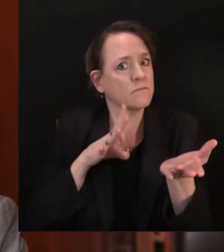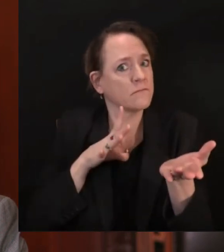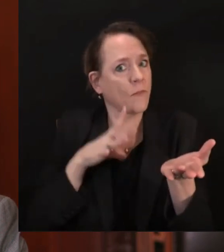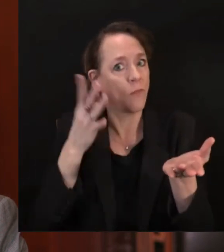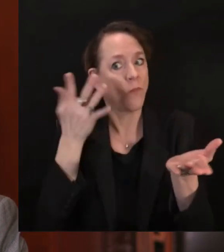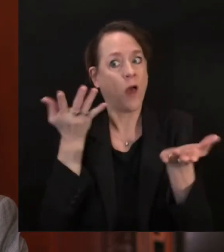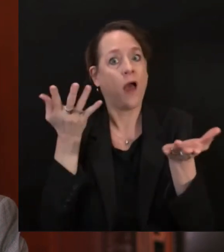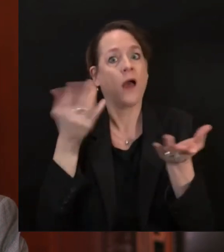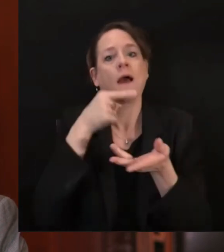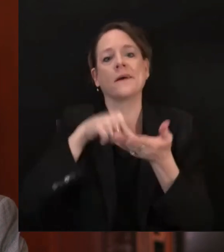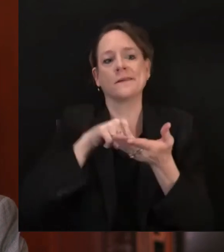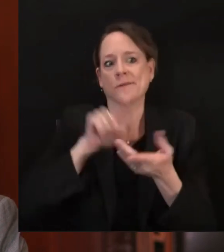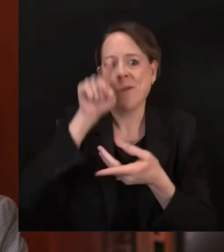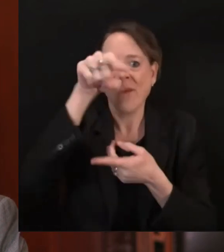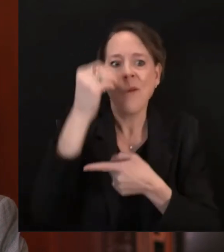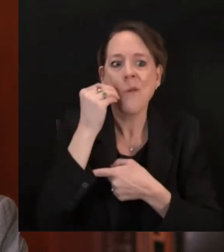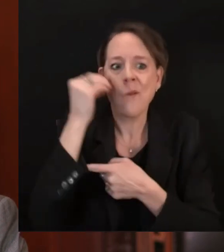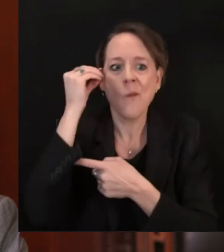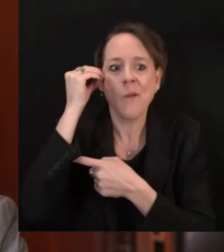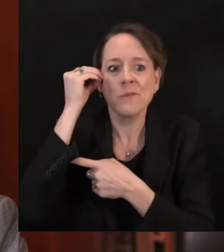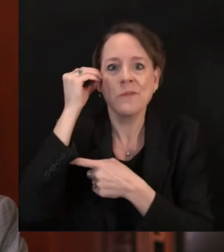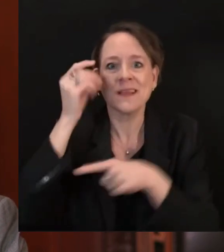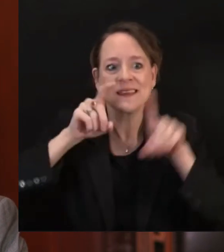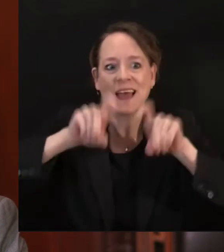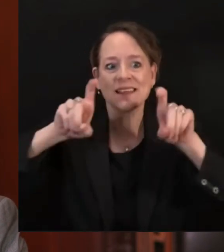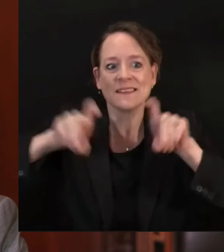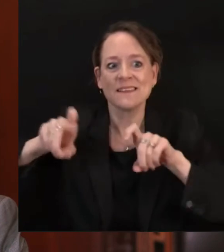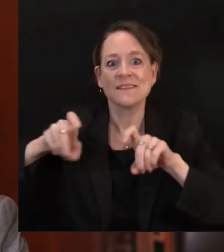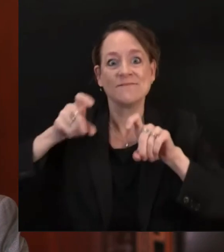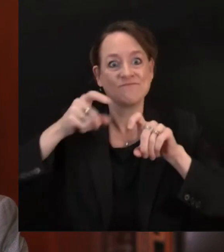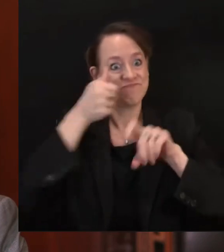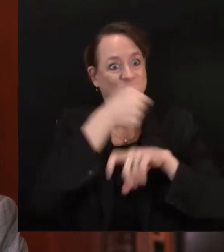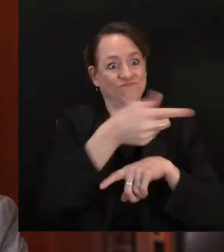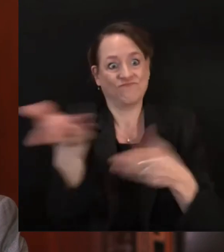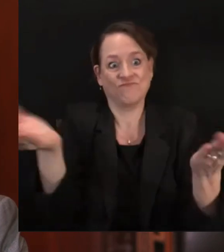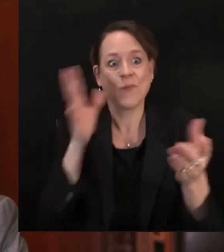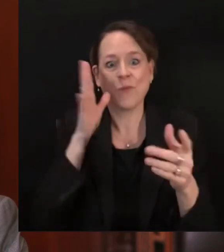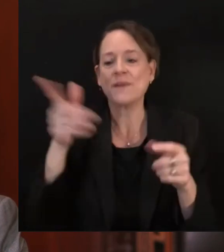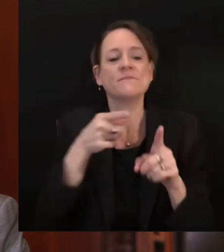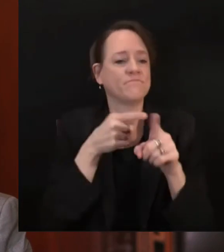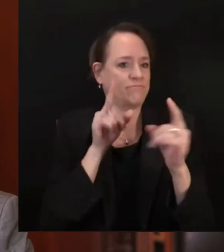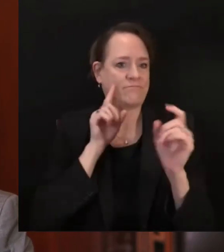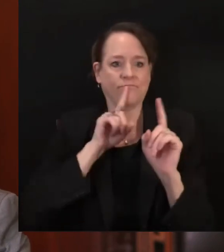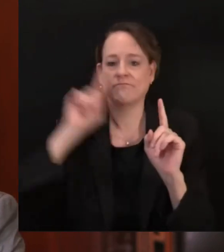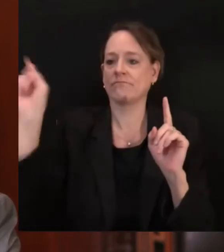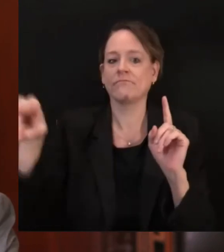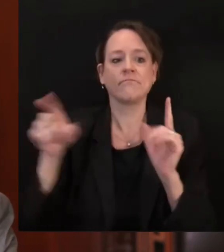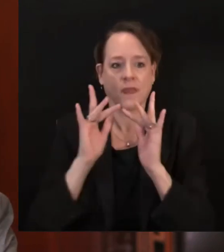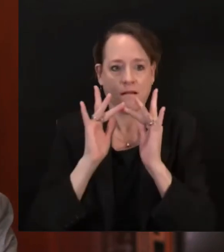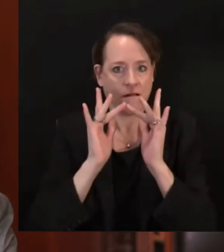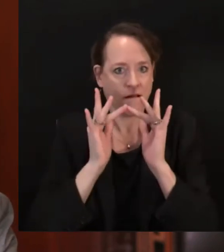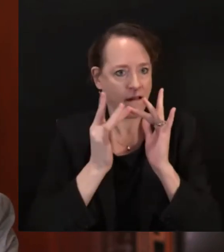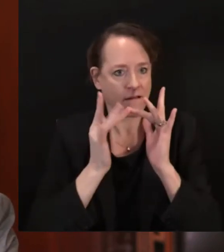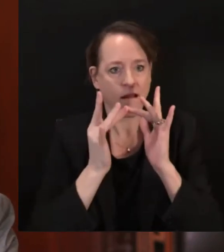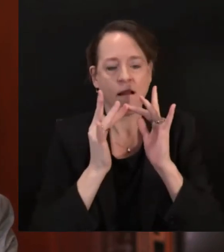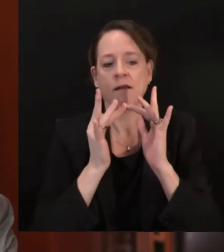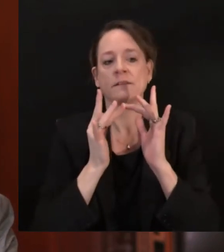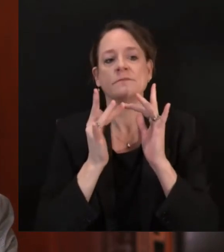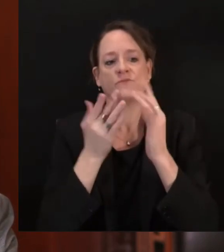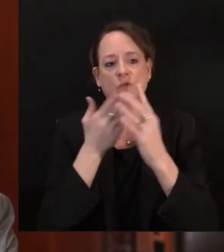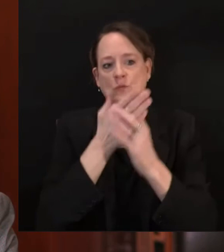and anyone can get one by ordering their test kit online. The kit includes detailed instructions on how to collect saliva